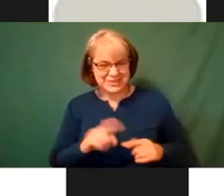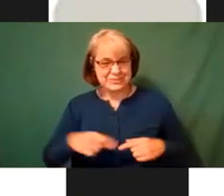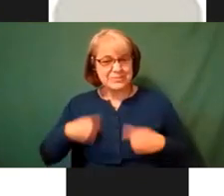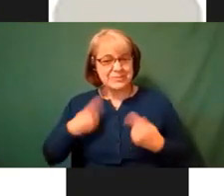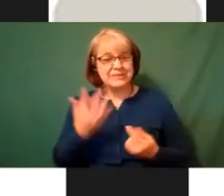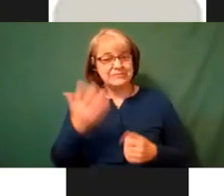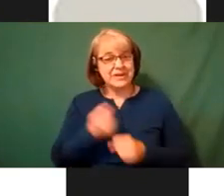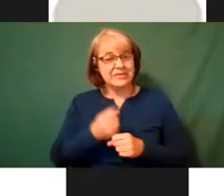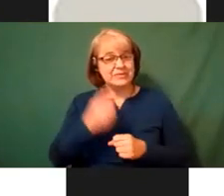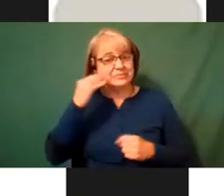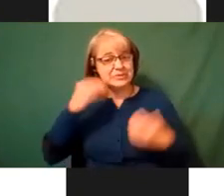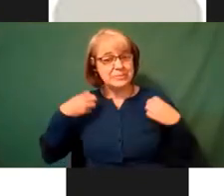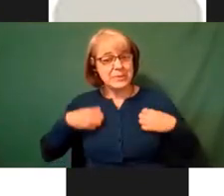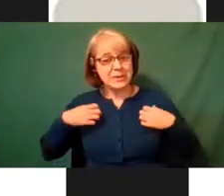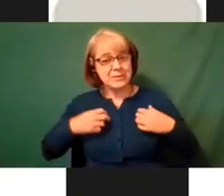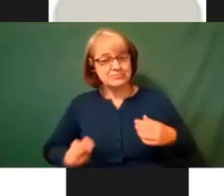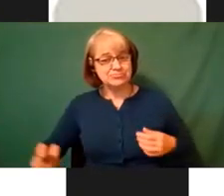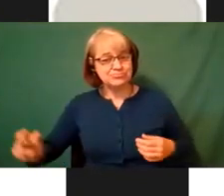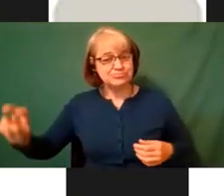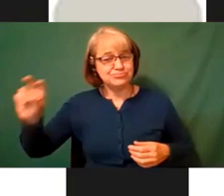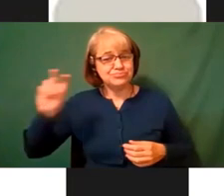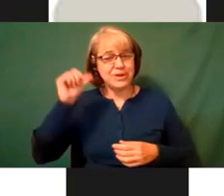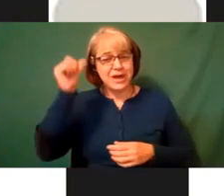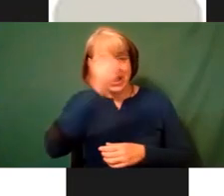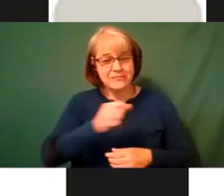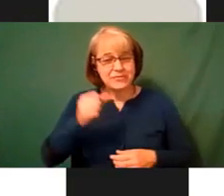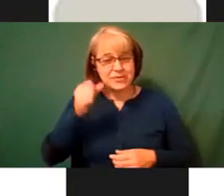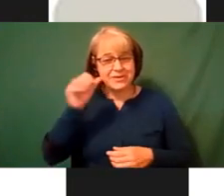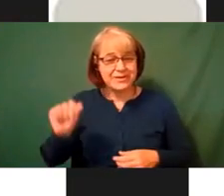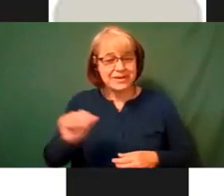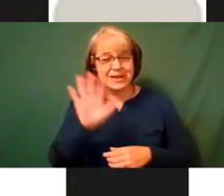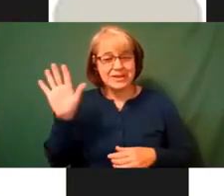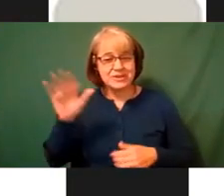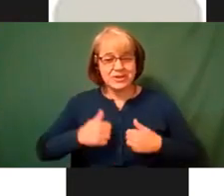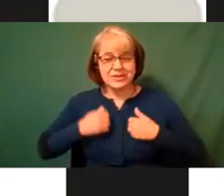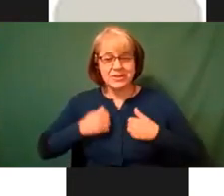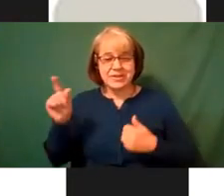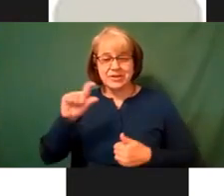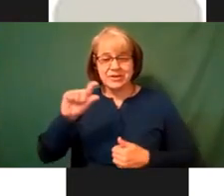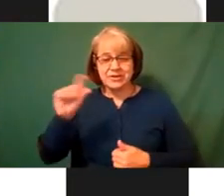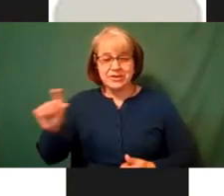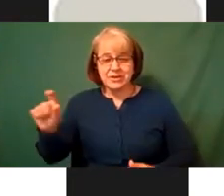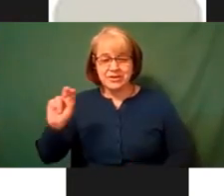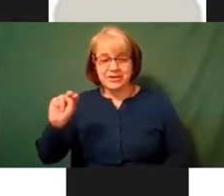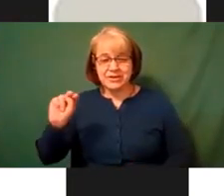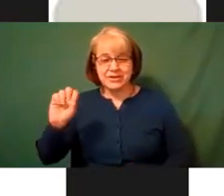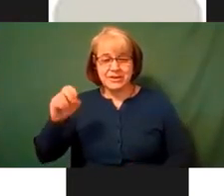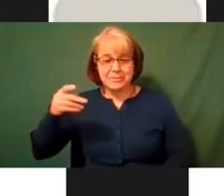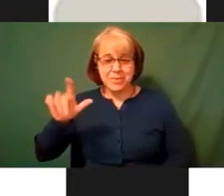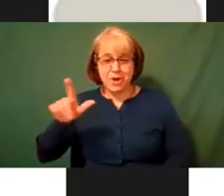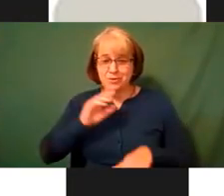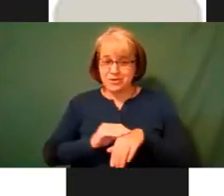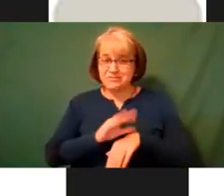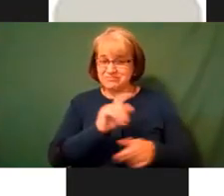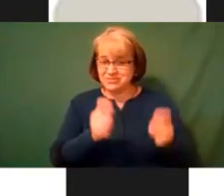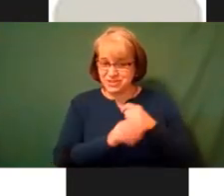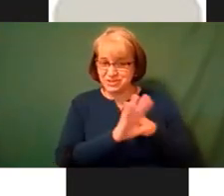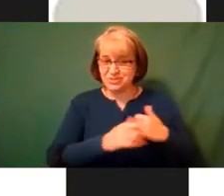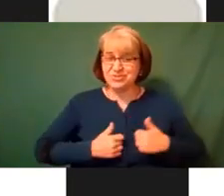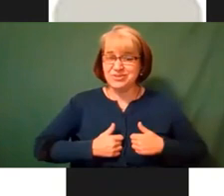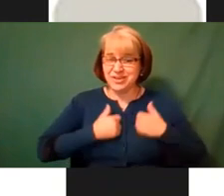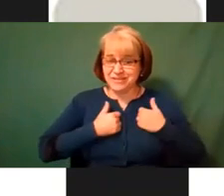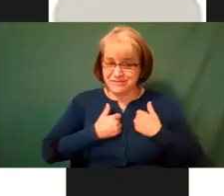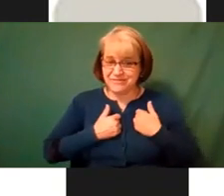trips through Africa and Asia and living in Nepal changed the courses of her life. And if I can